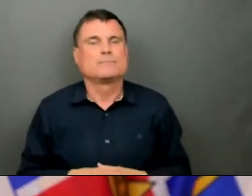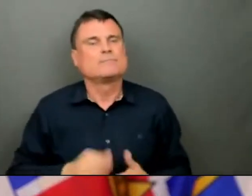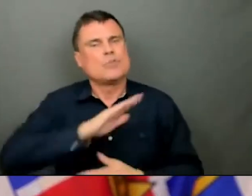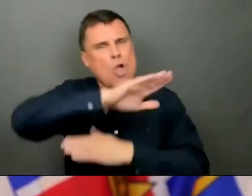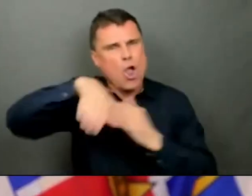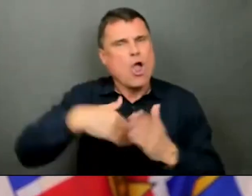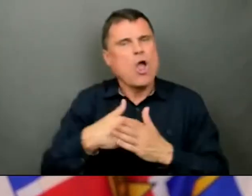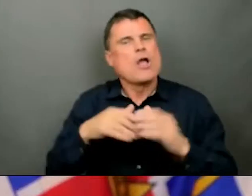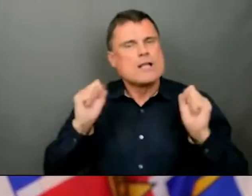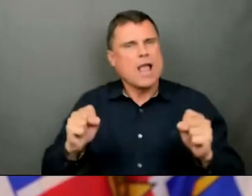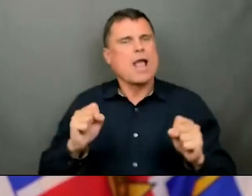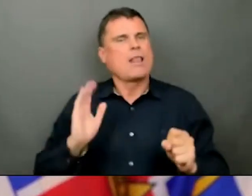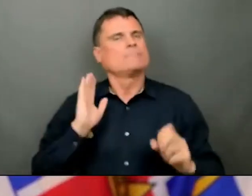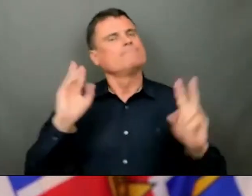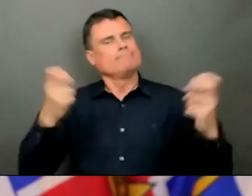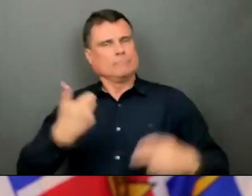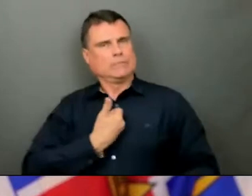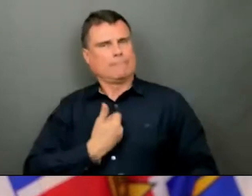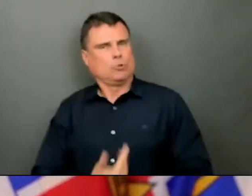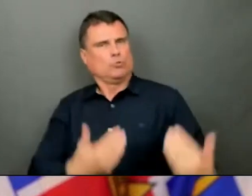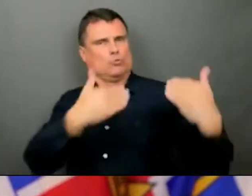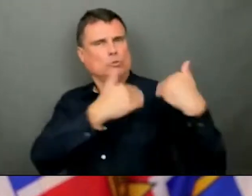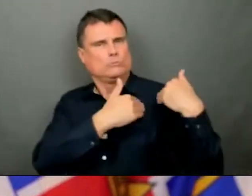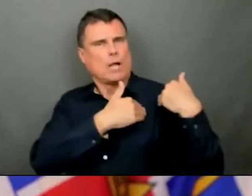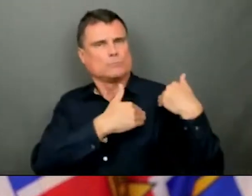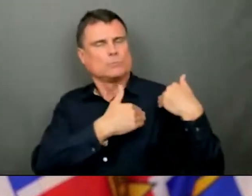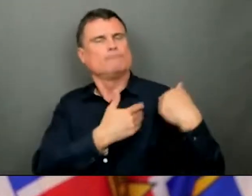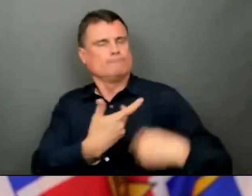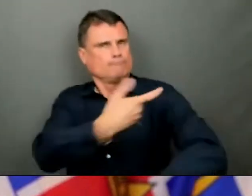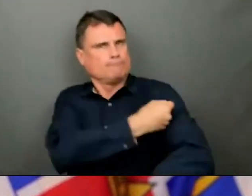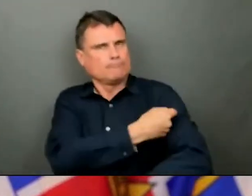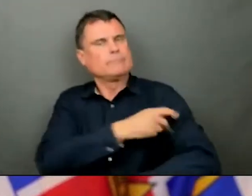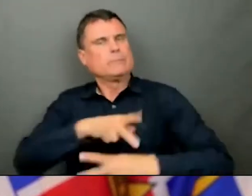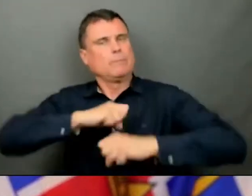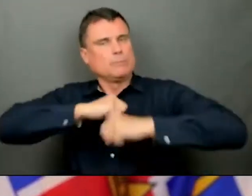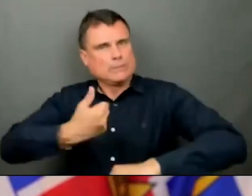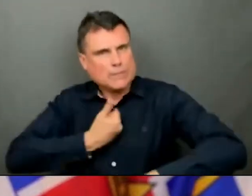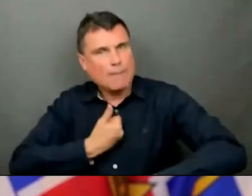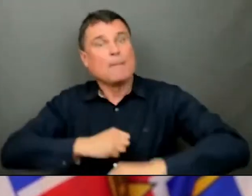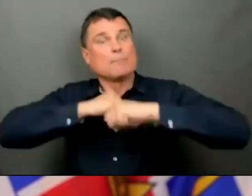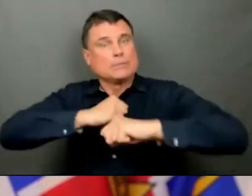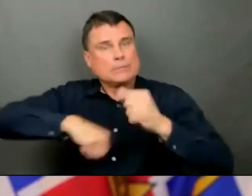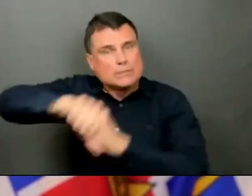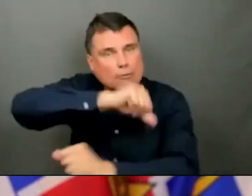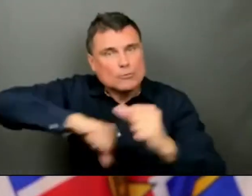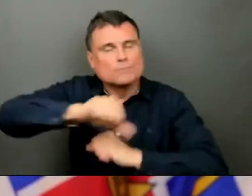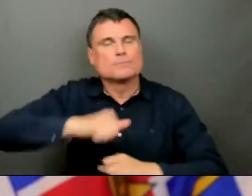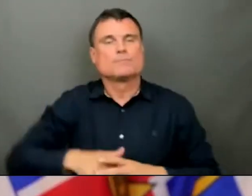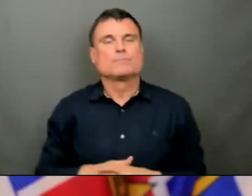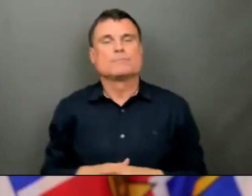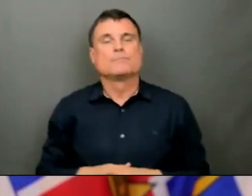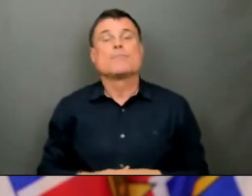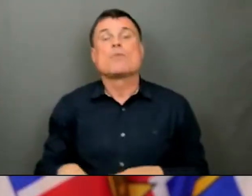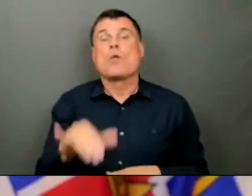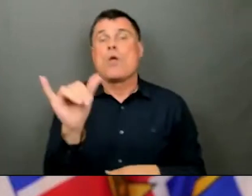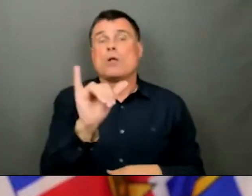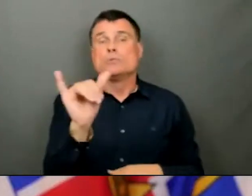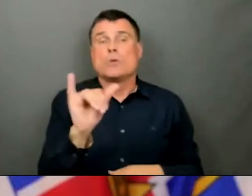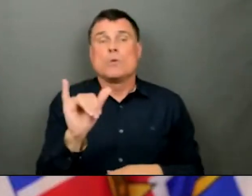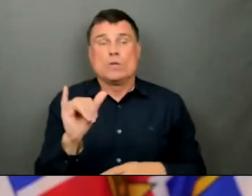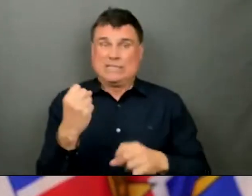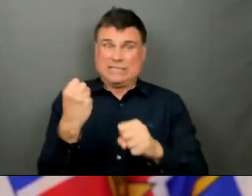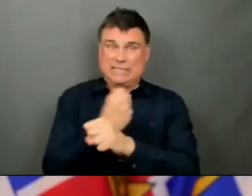keep it safe. The one other thing I will say about the data is And that in smaller communities, there's a